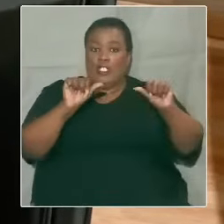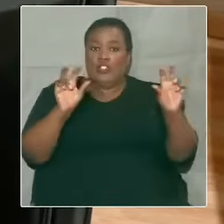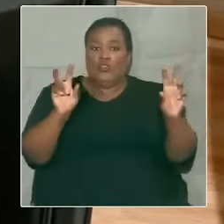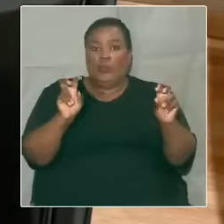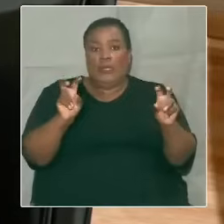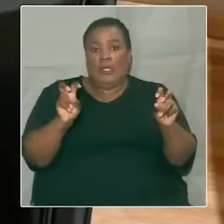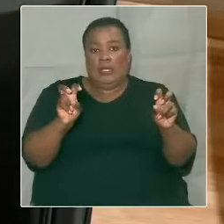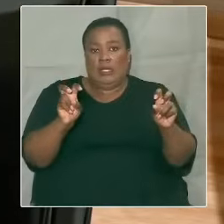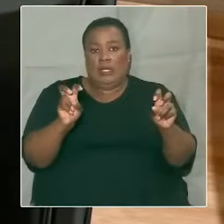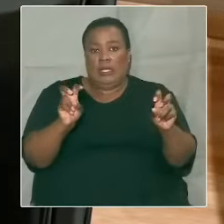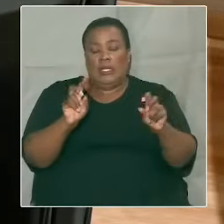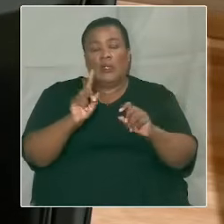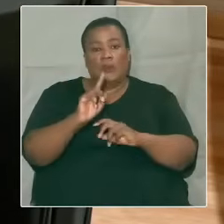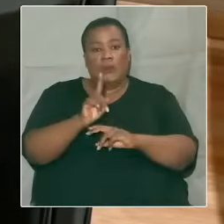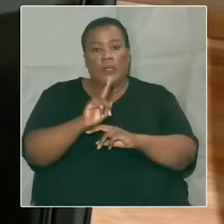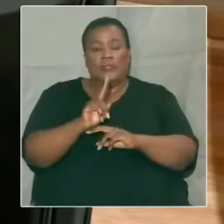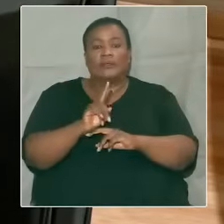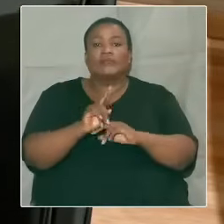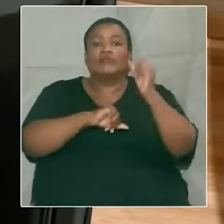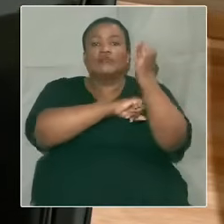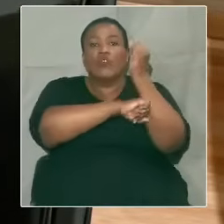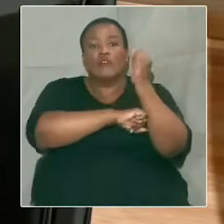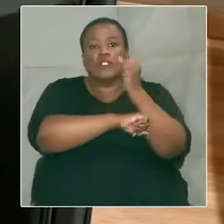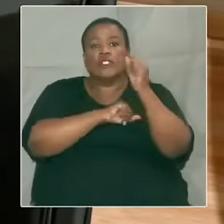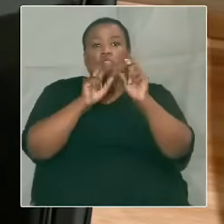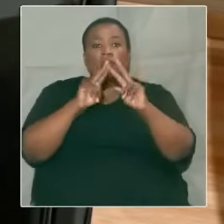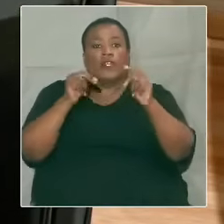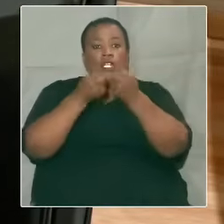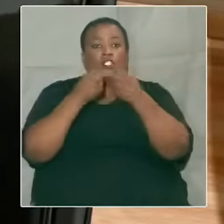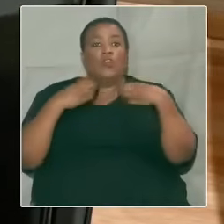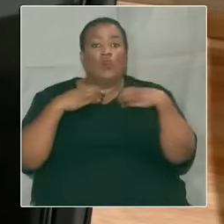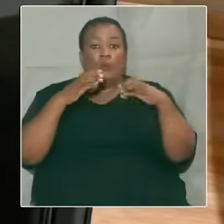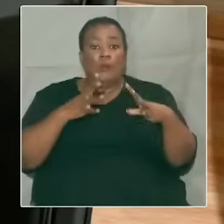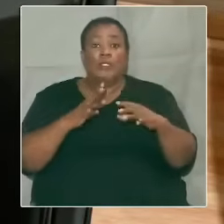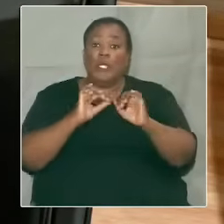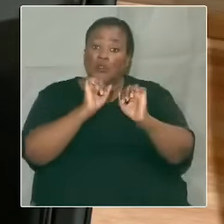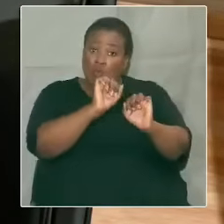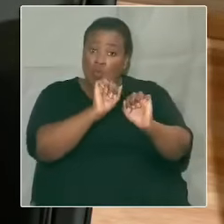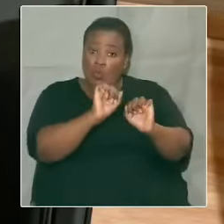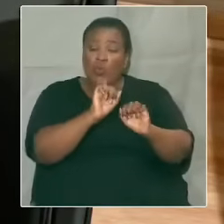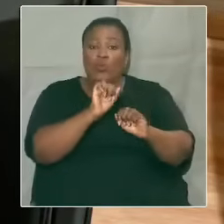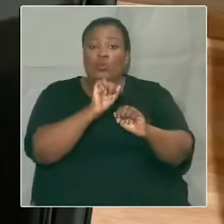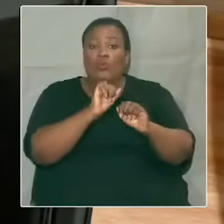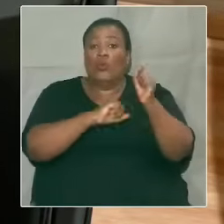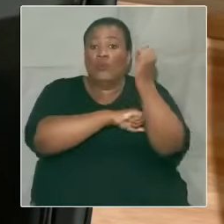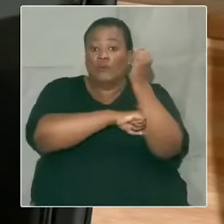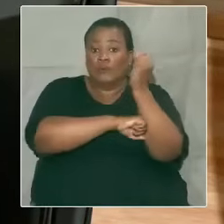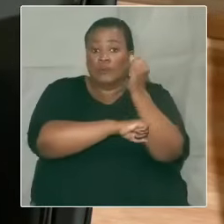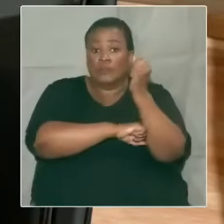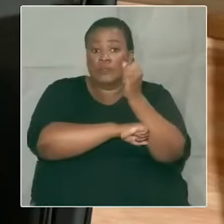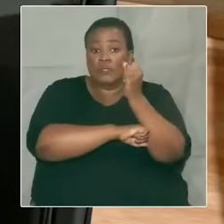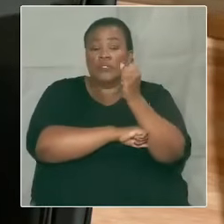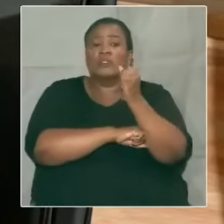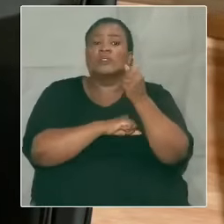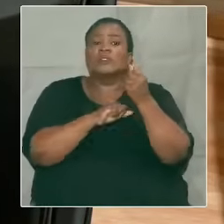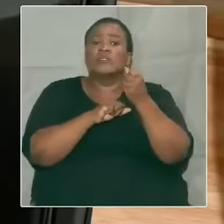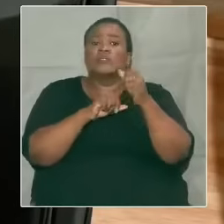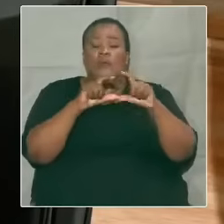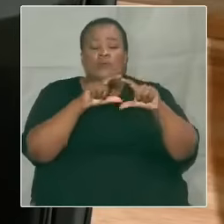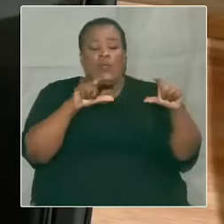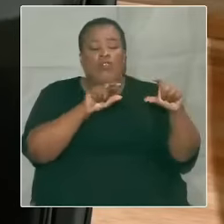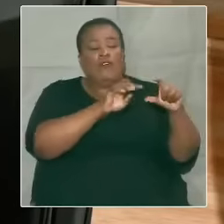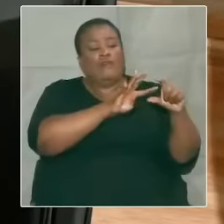which is the Office of the National Commissioner, your office. And commencing from